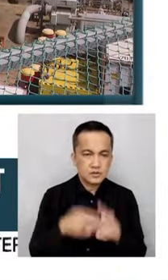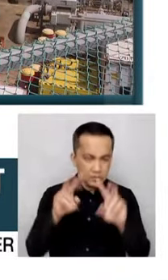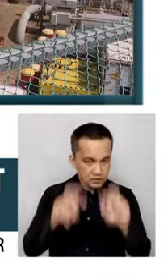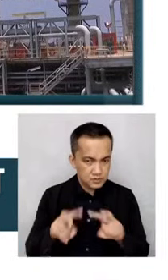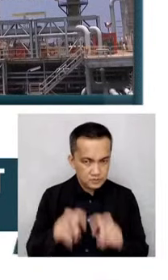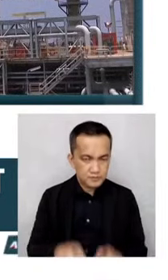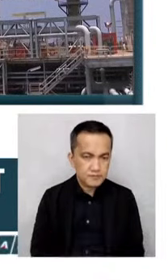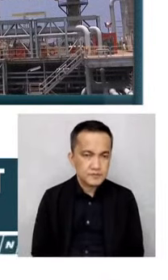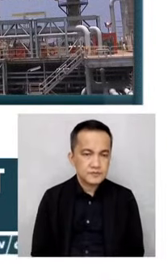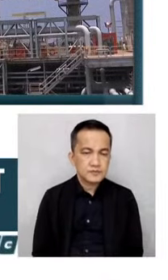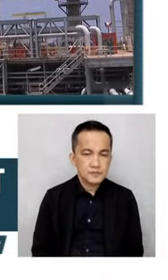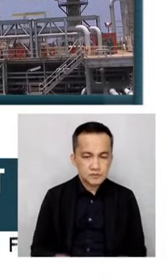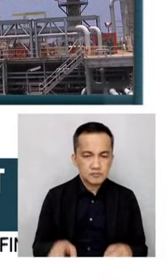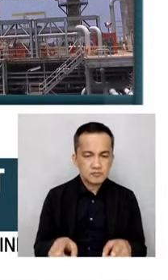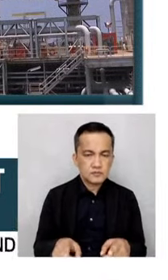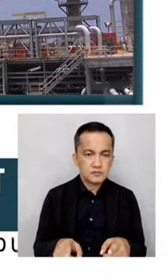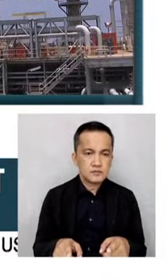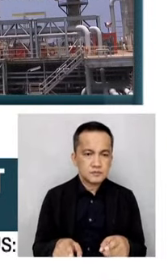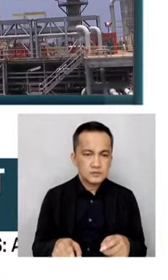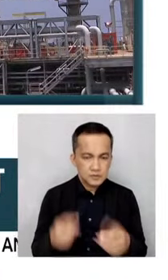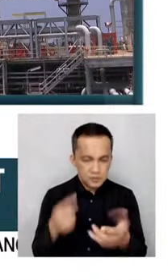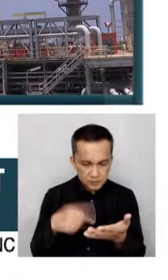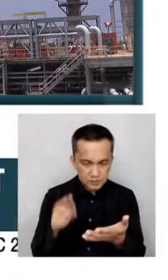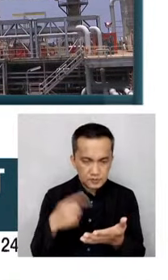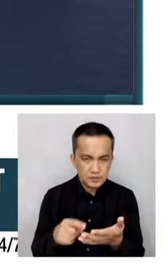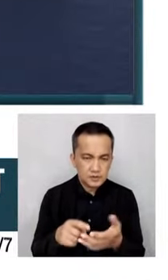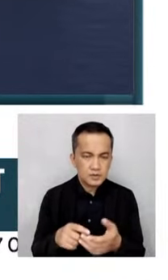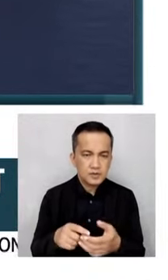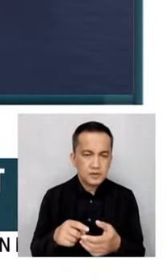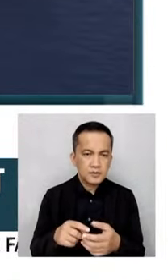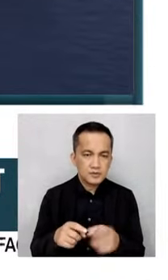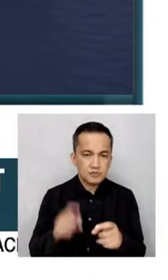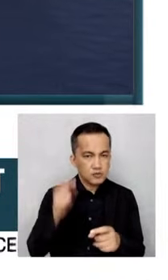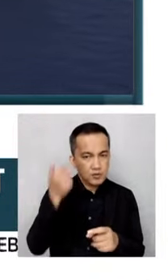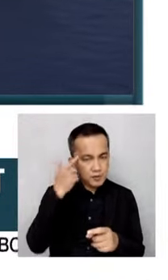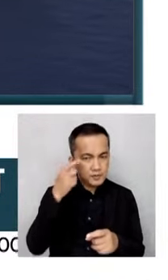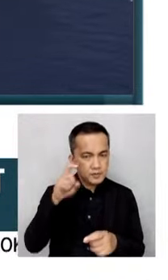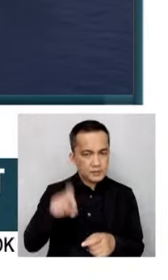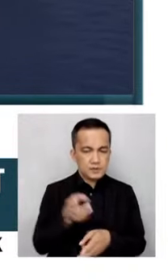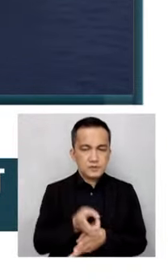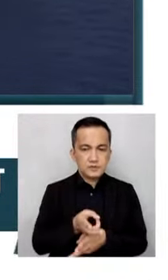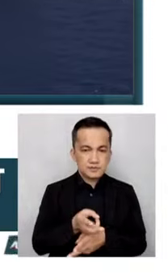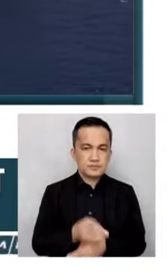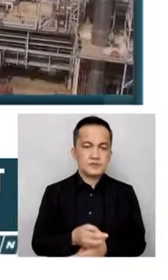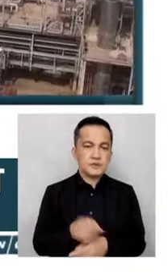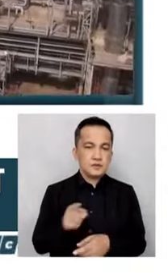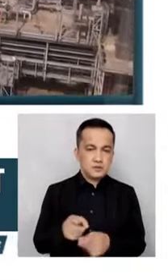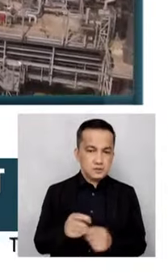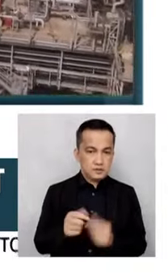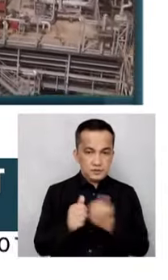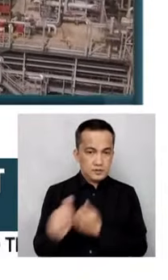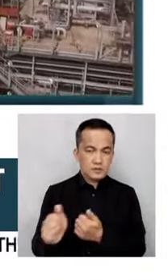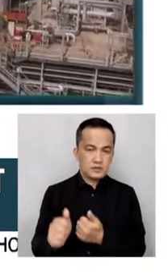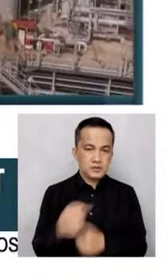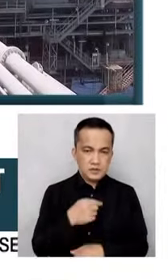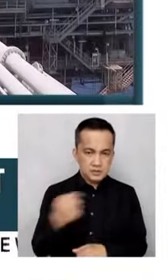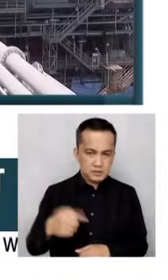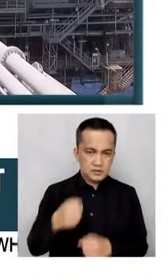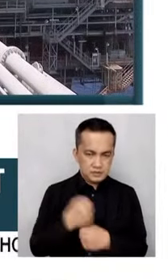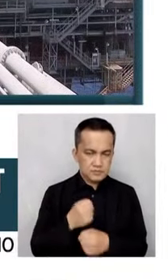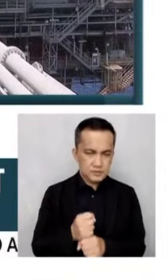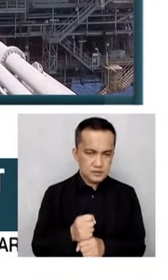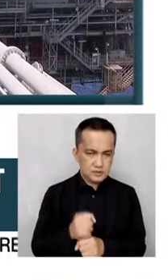that government should have supervision over the project. Mm-hmm. As long as that is followed, I think China can make